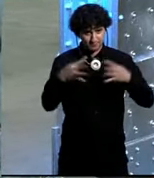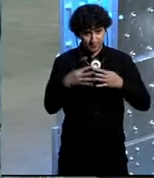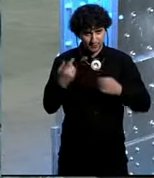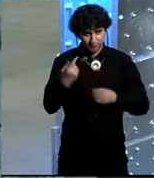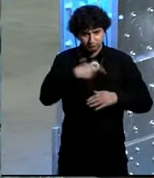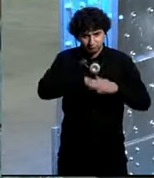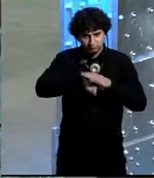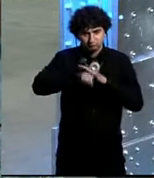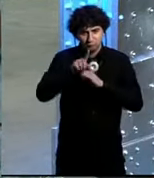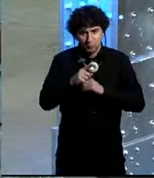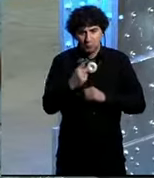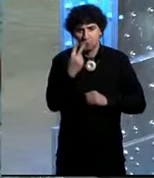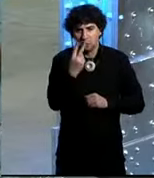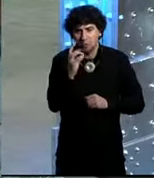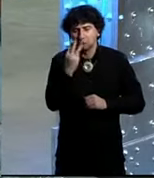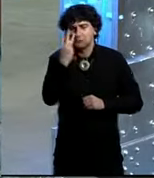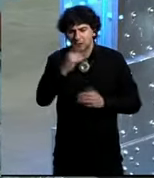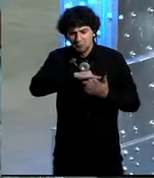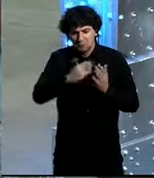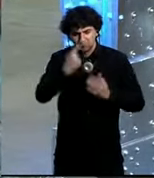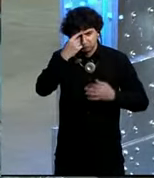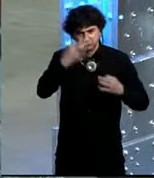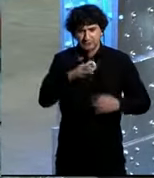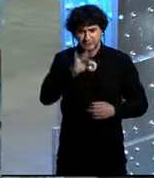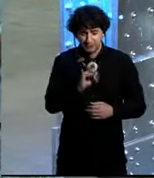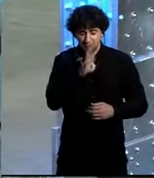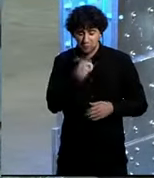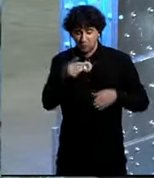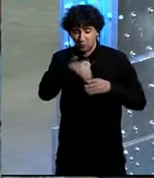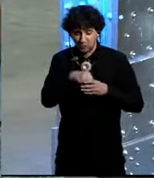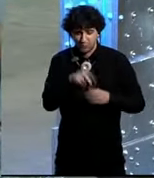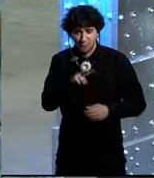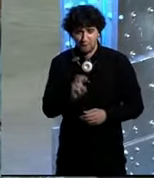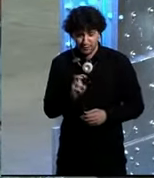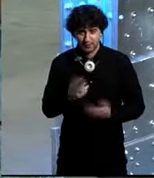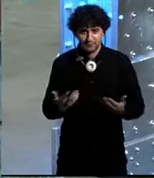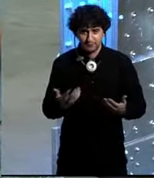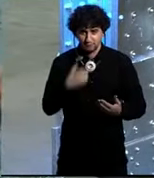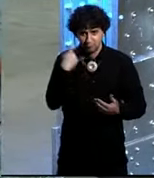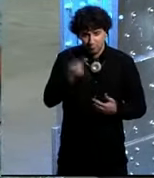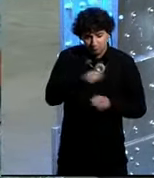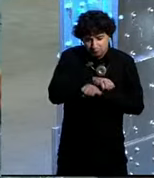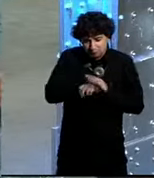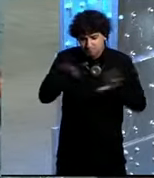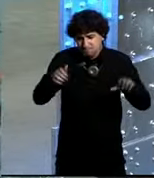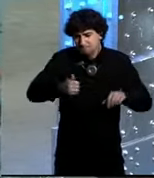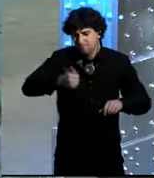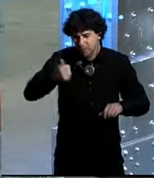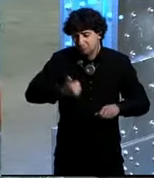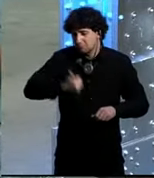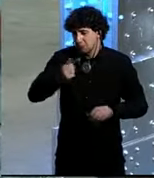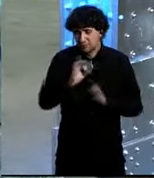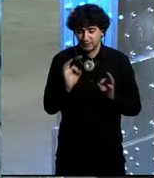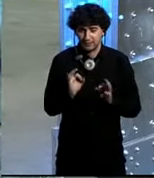Maybe your transmedia project can only, I mean, maybe this project can only work in 2 or